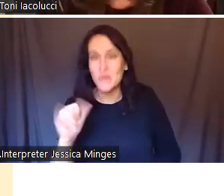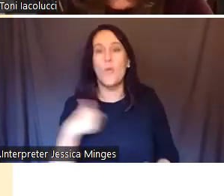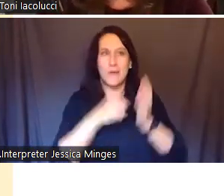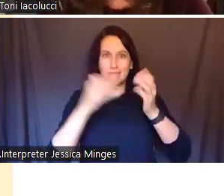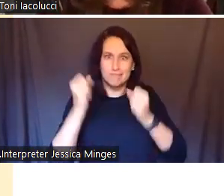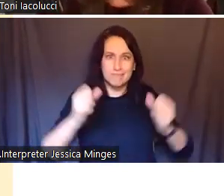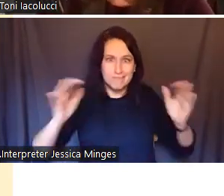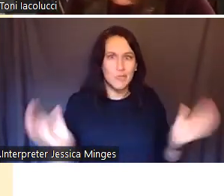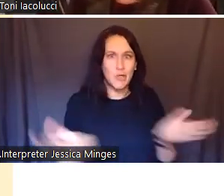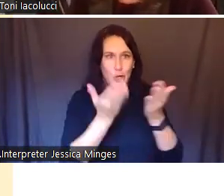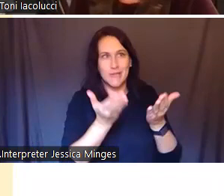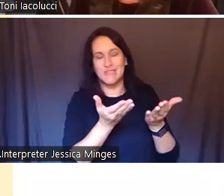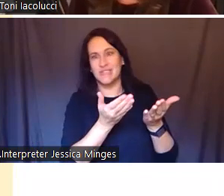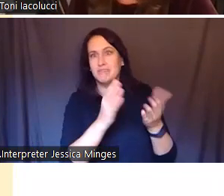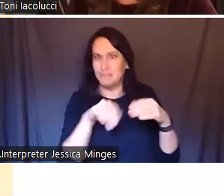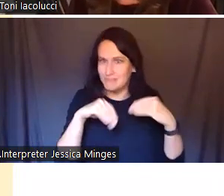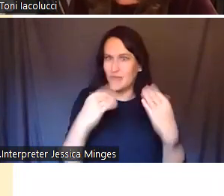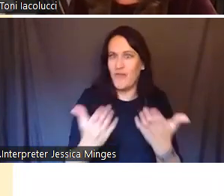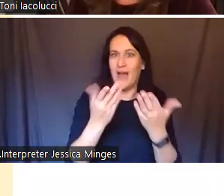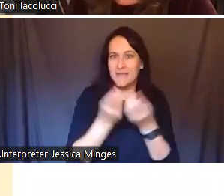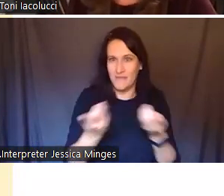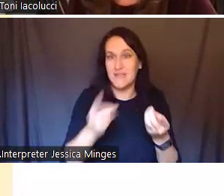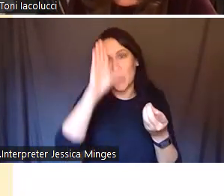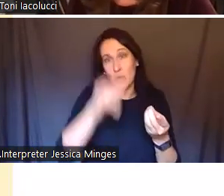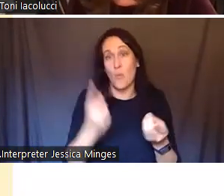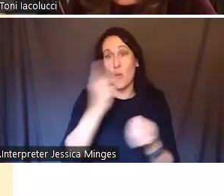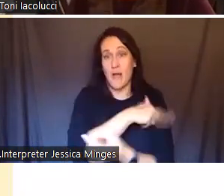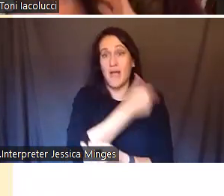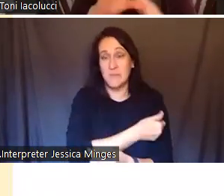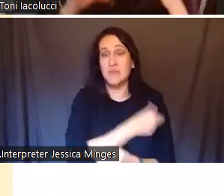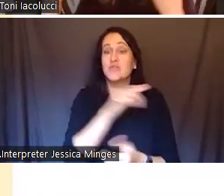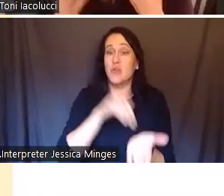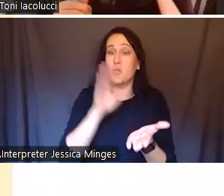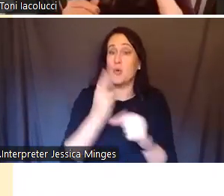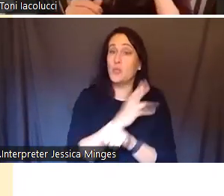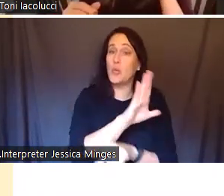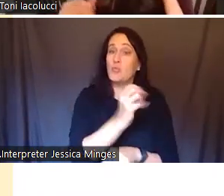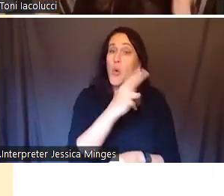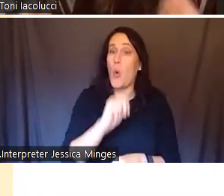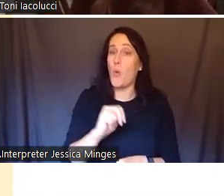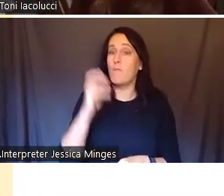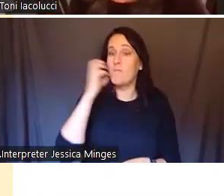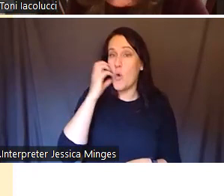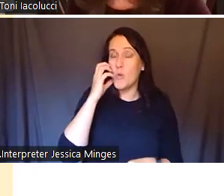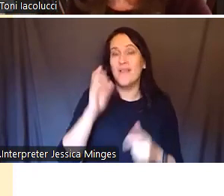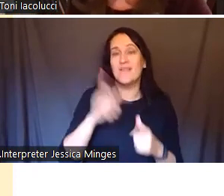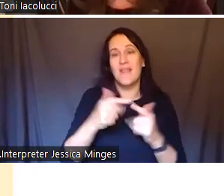to provide devices. I know in one hospital's doctors use their own phone and they have their in-house internet system. So